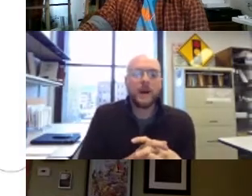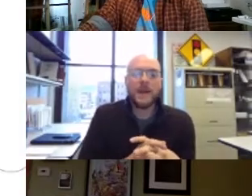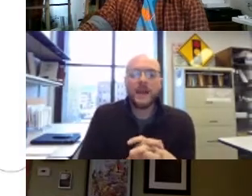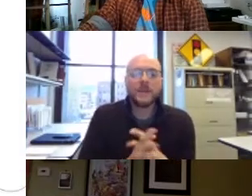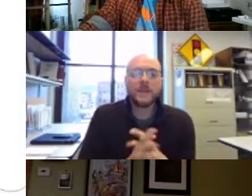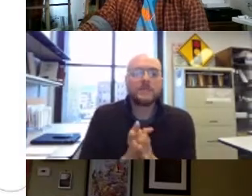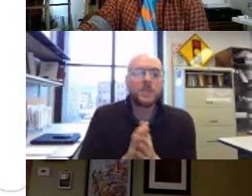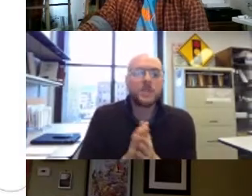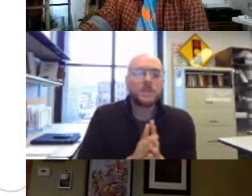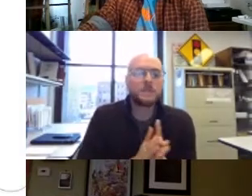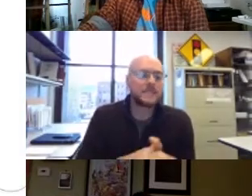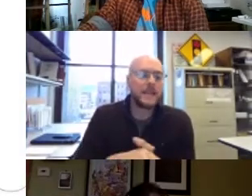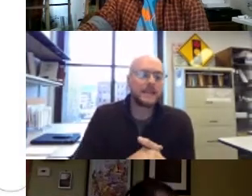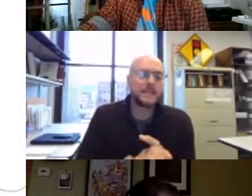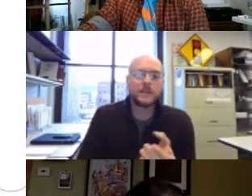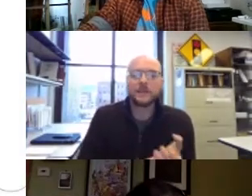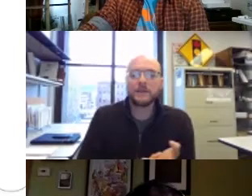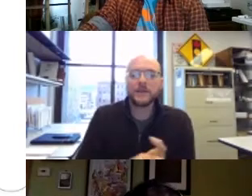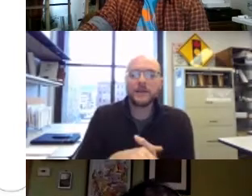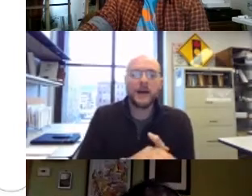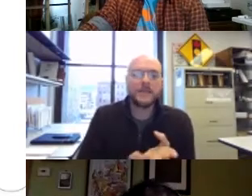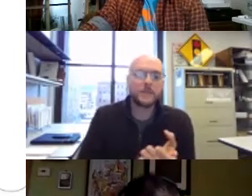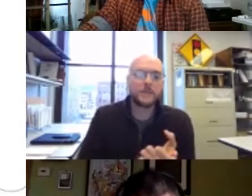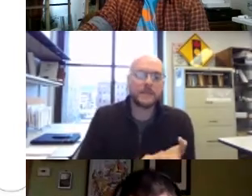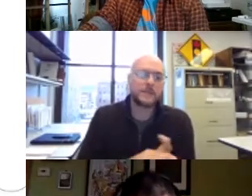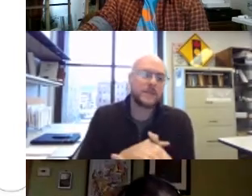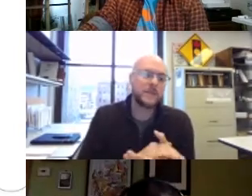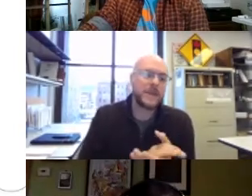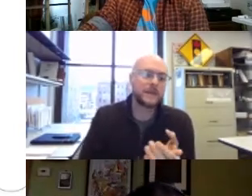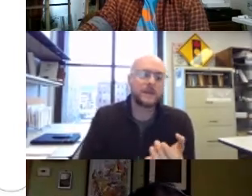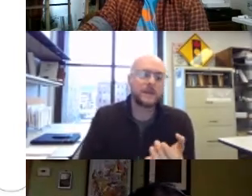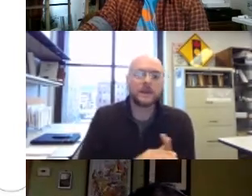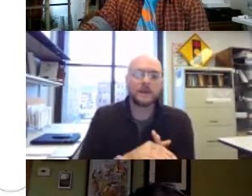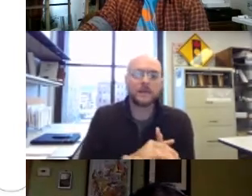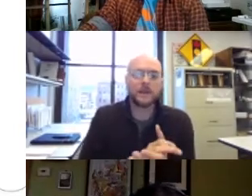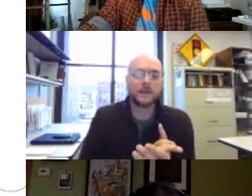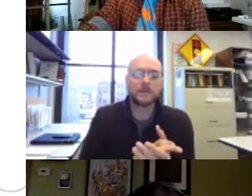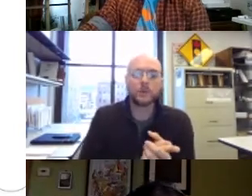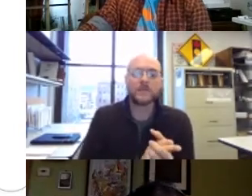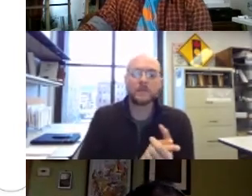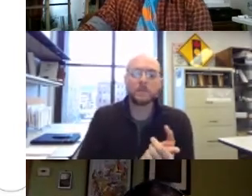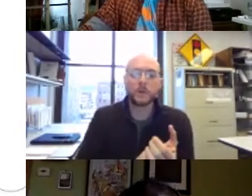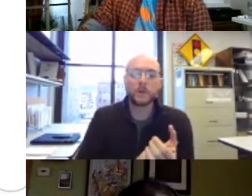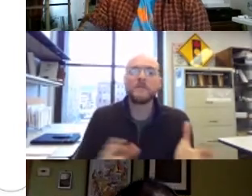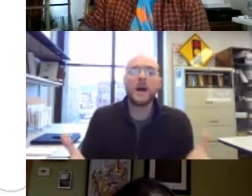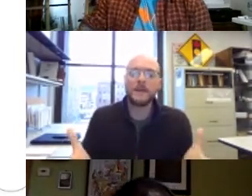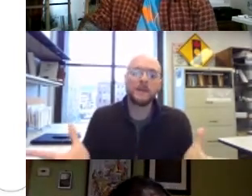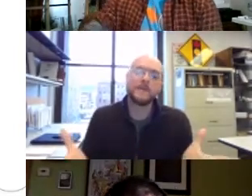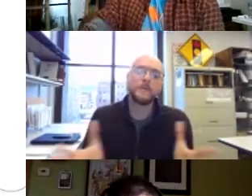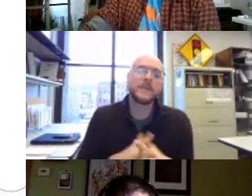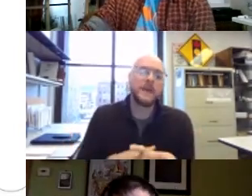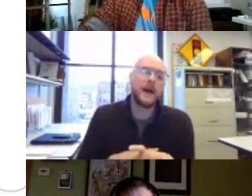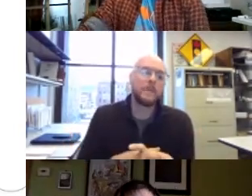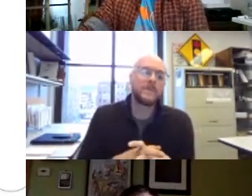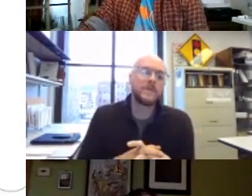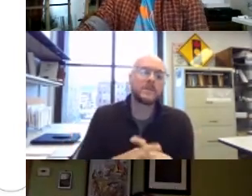And so I mentioned that we had just begun designing these internally this spring, and so these plans are sort of our proof of concept